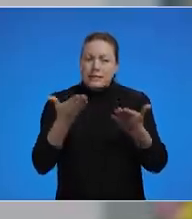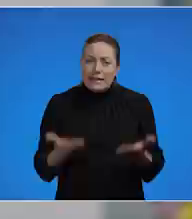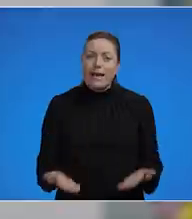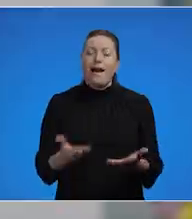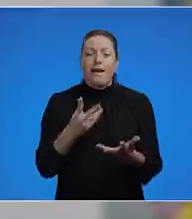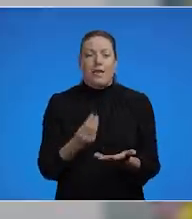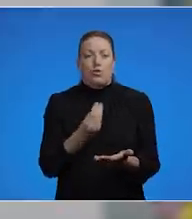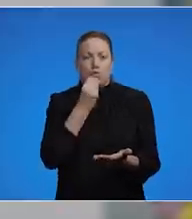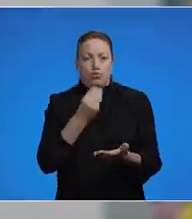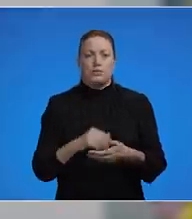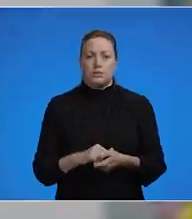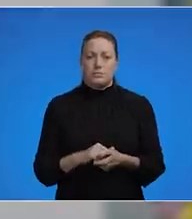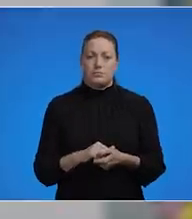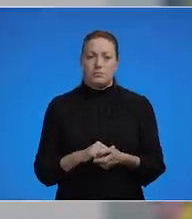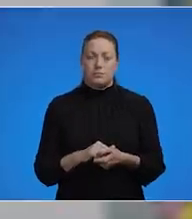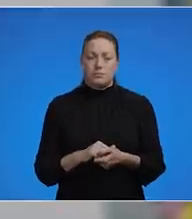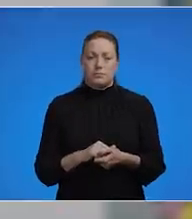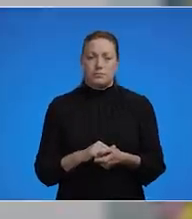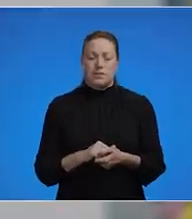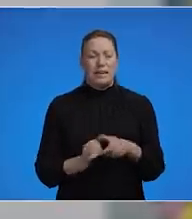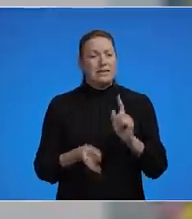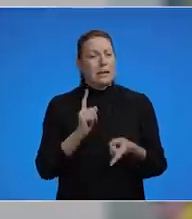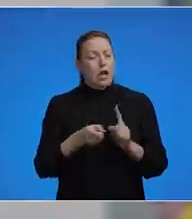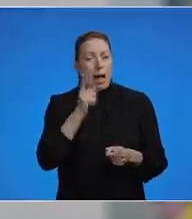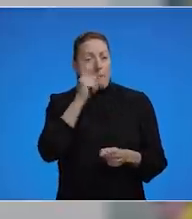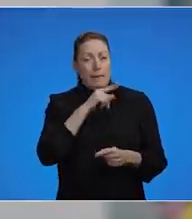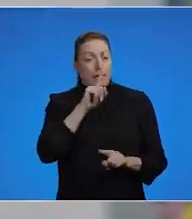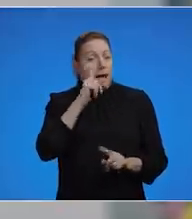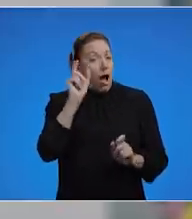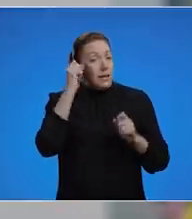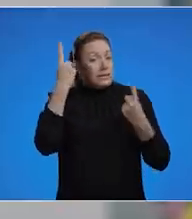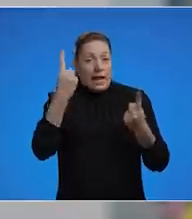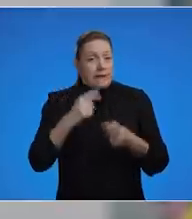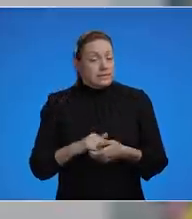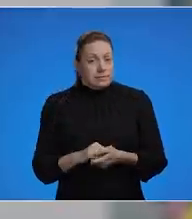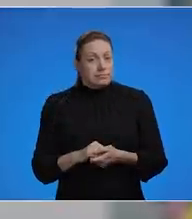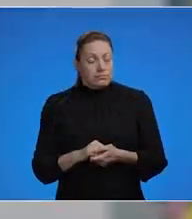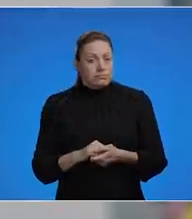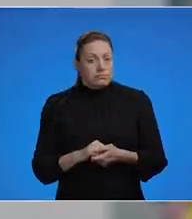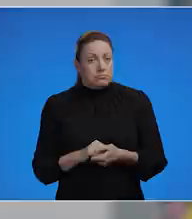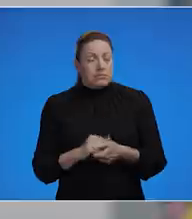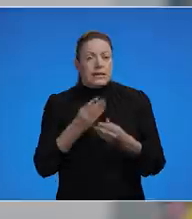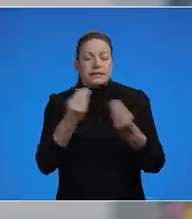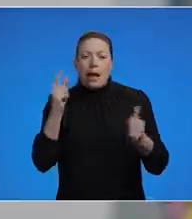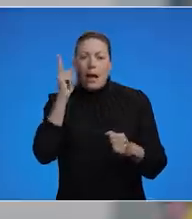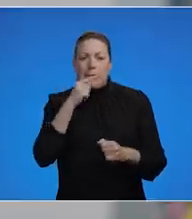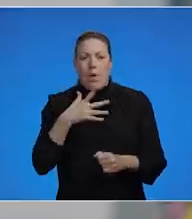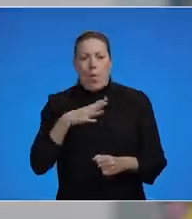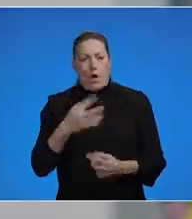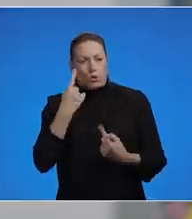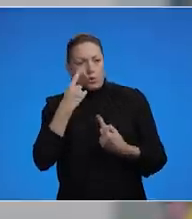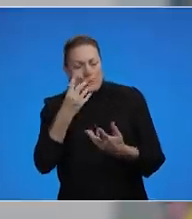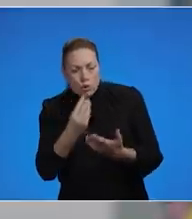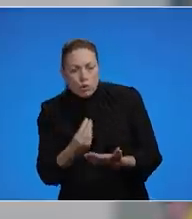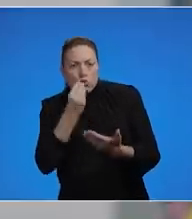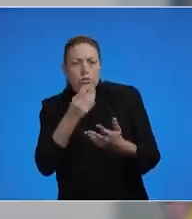in the Eucharist. Like the crowd in the Gospel, it can be hard for people to deal with. Some may feel more comfortable to see